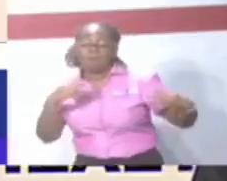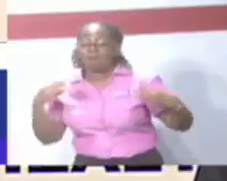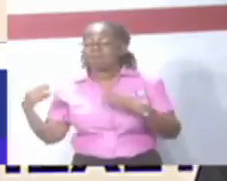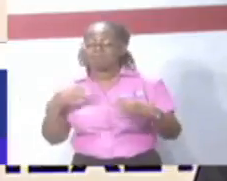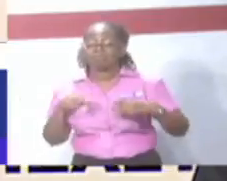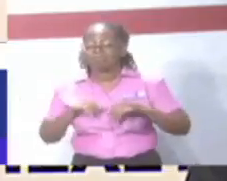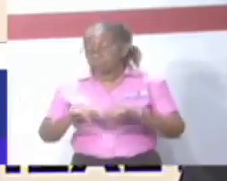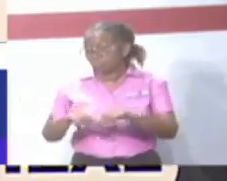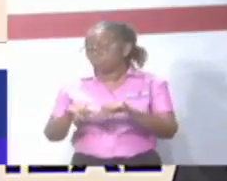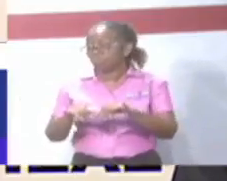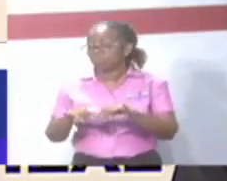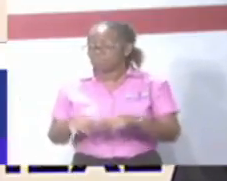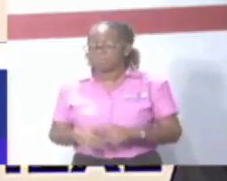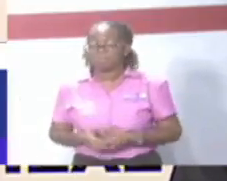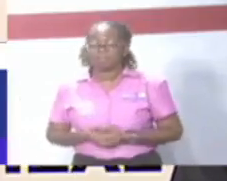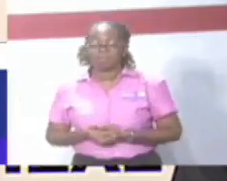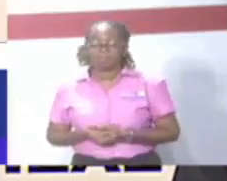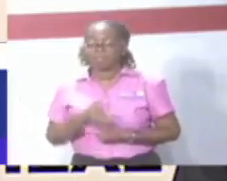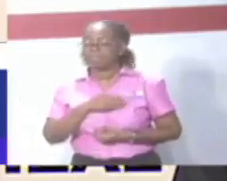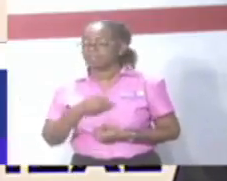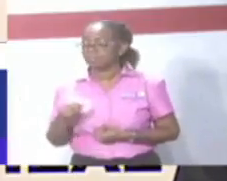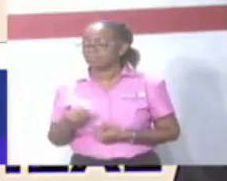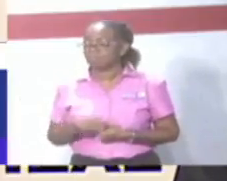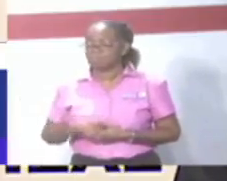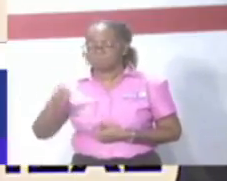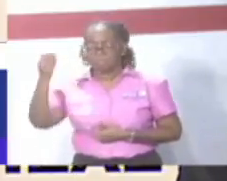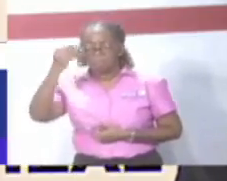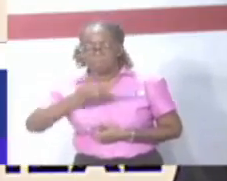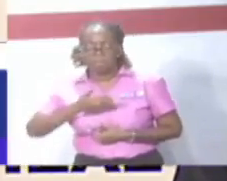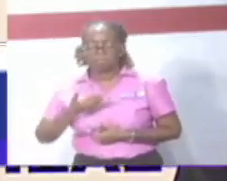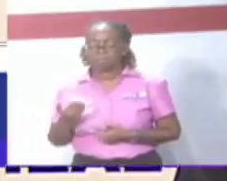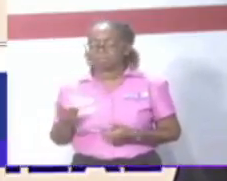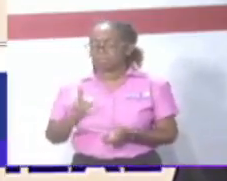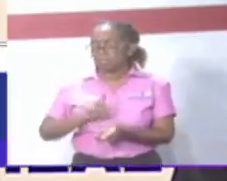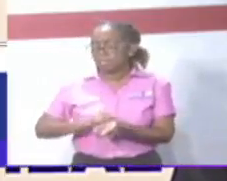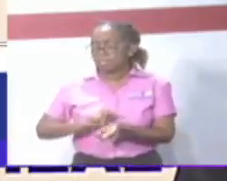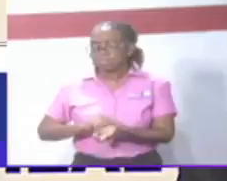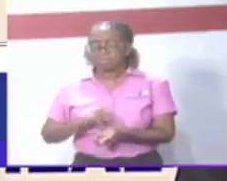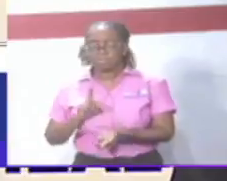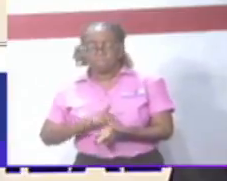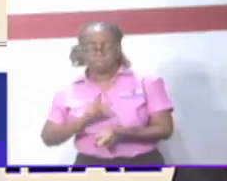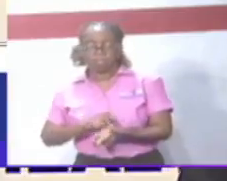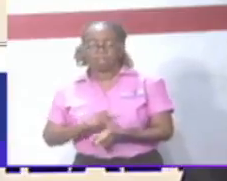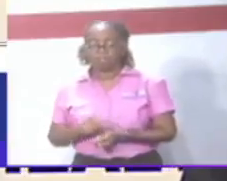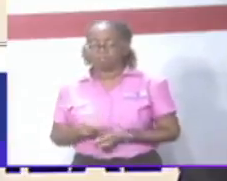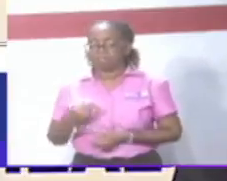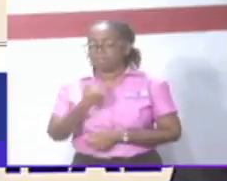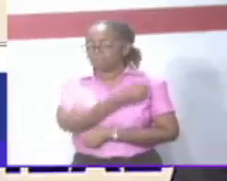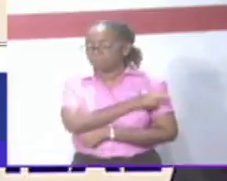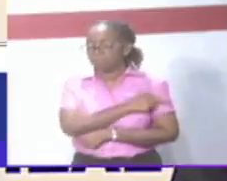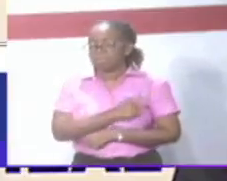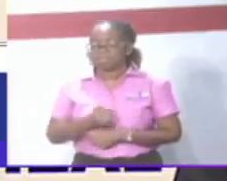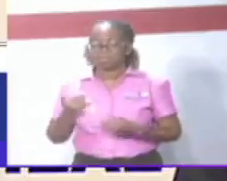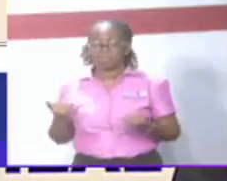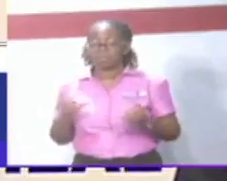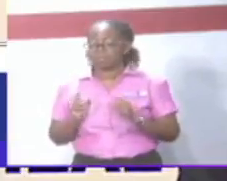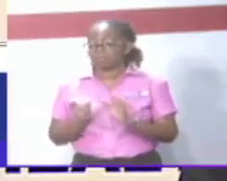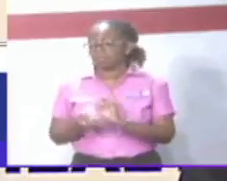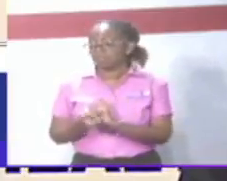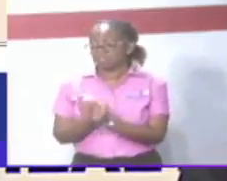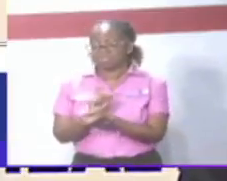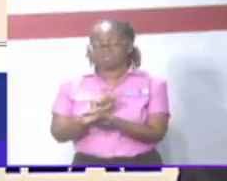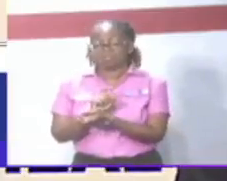the front line is shifting. The front line is no longer in the hospitals. The front line is coming to a house near